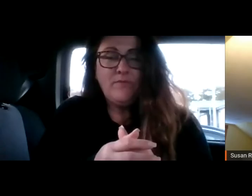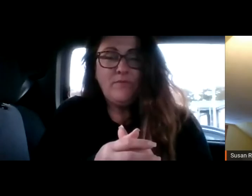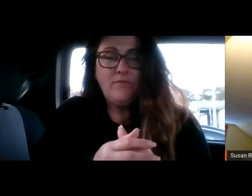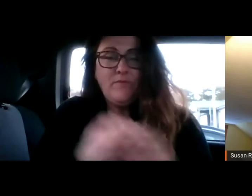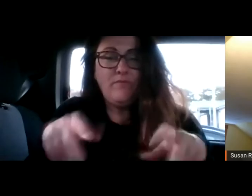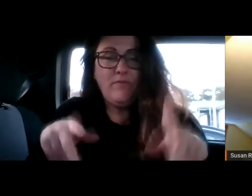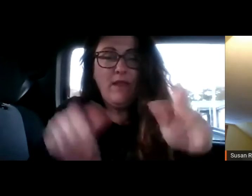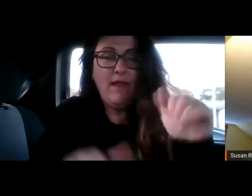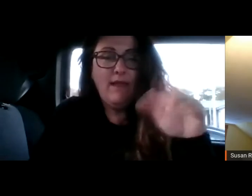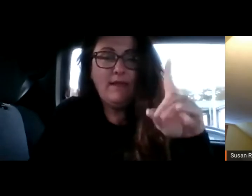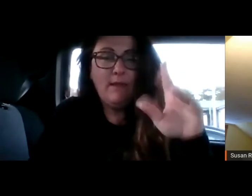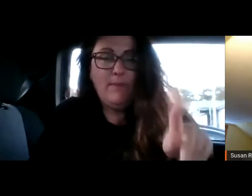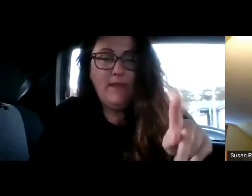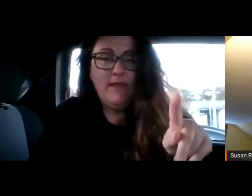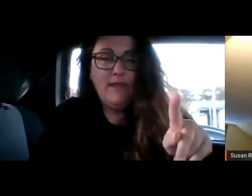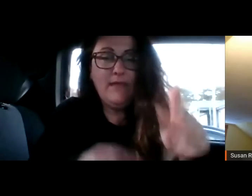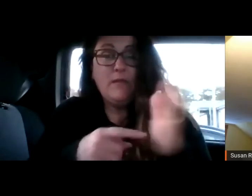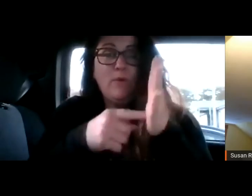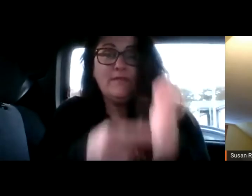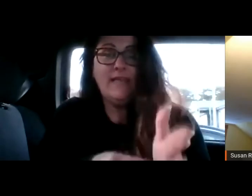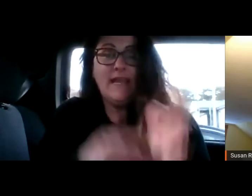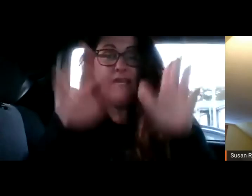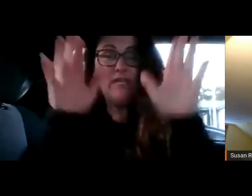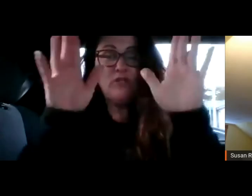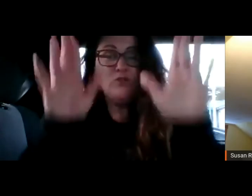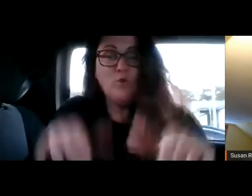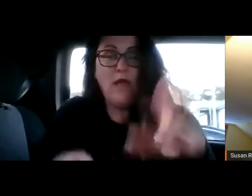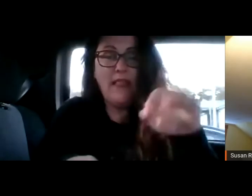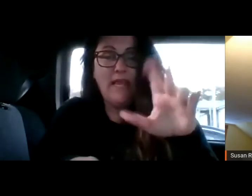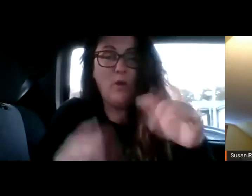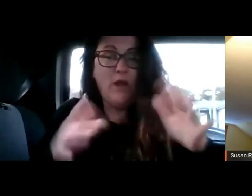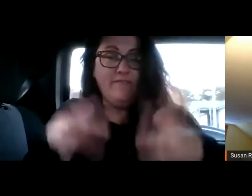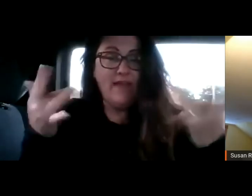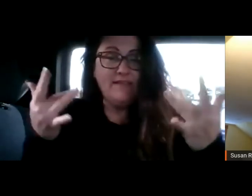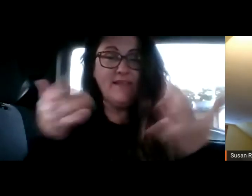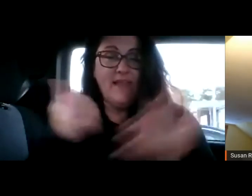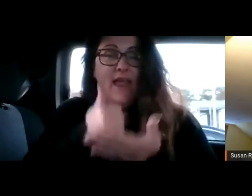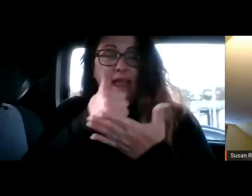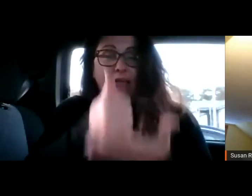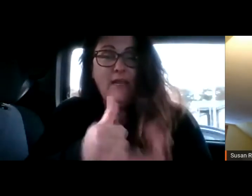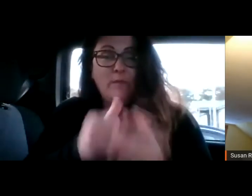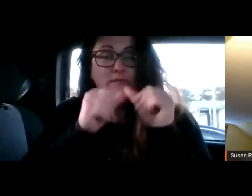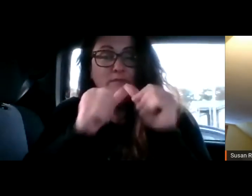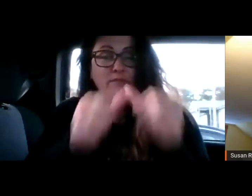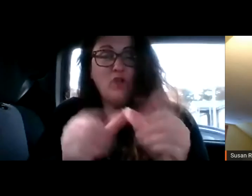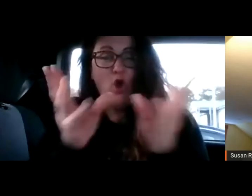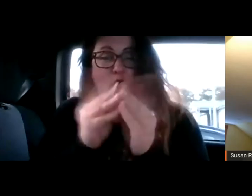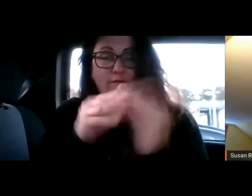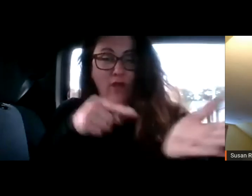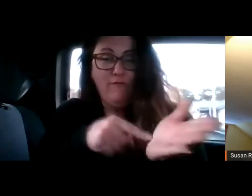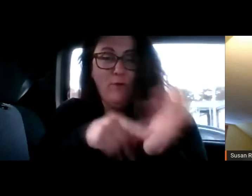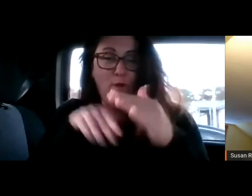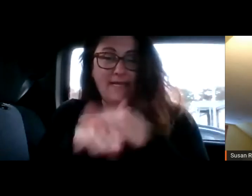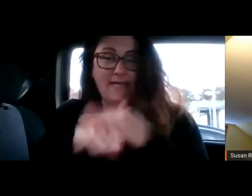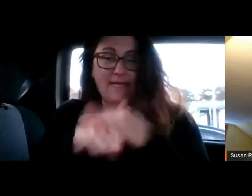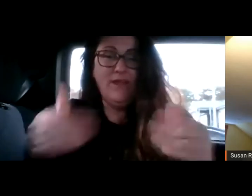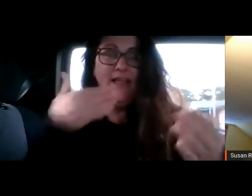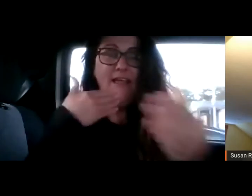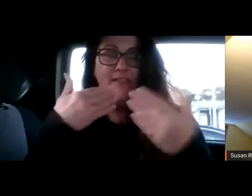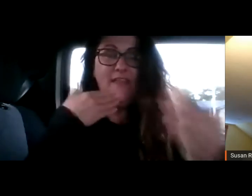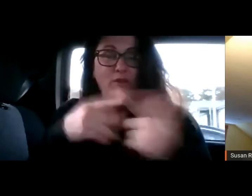to present these extraordinary literary events and help us keep our conference affordable and accessible. A thank you to all